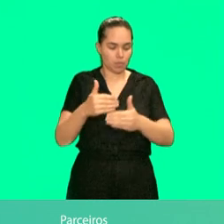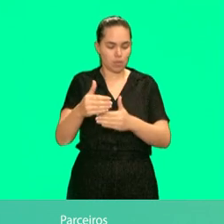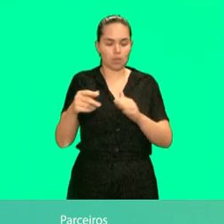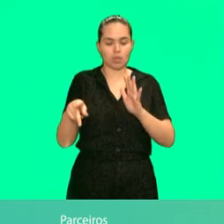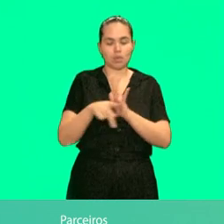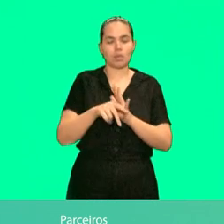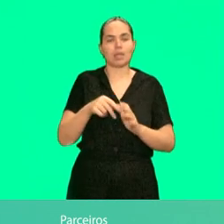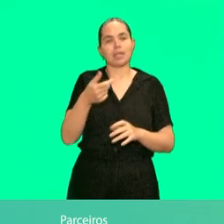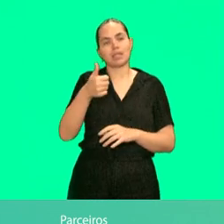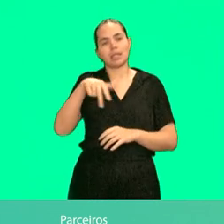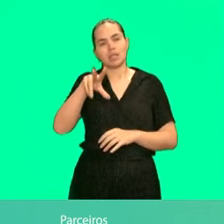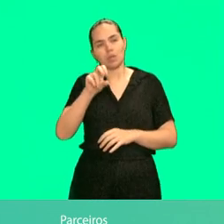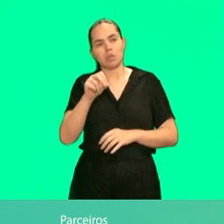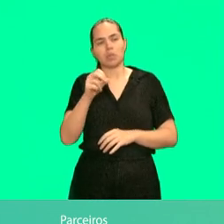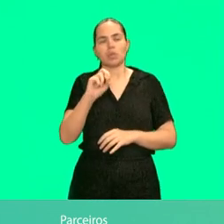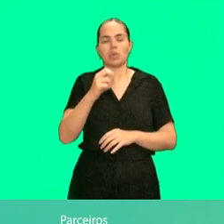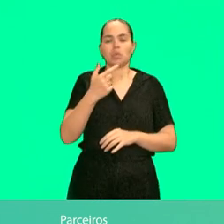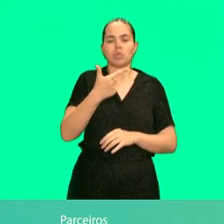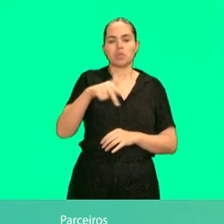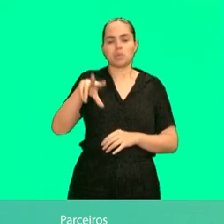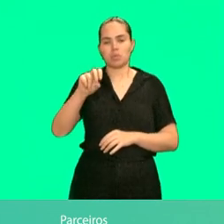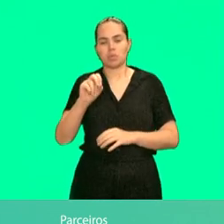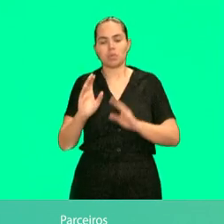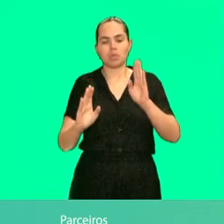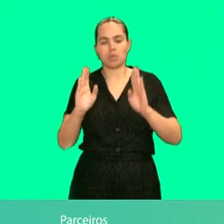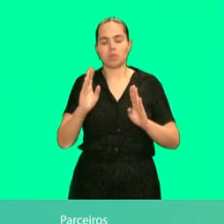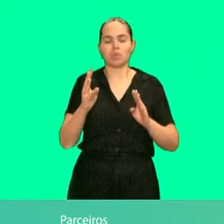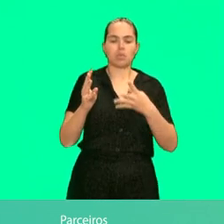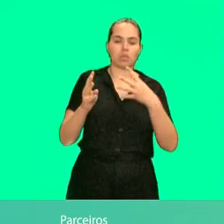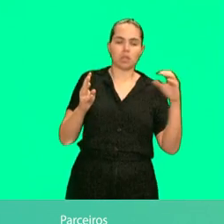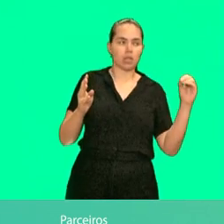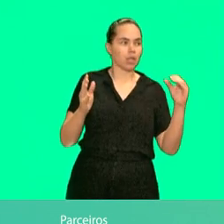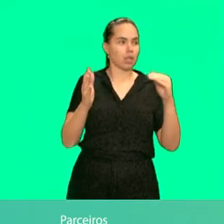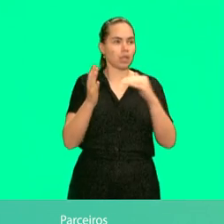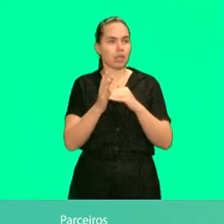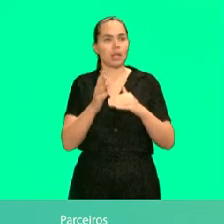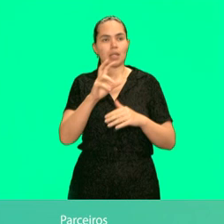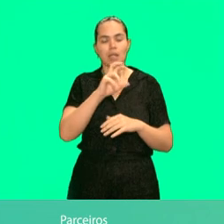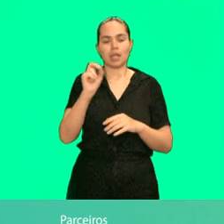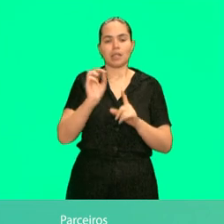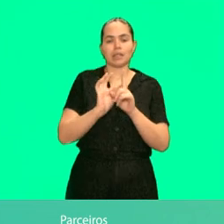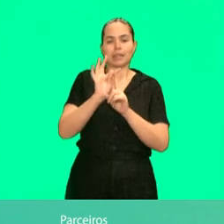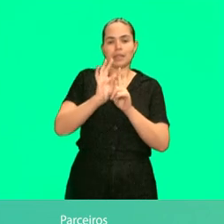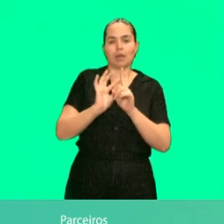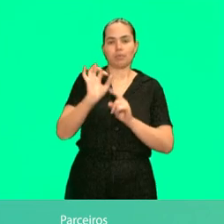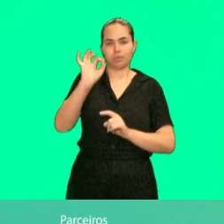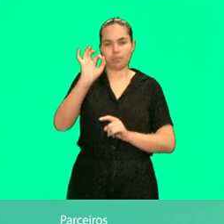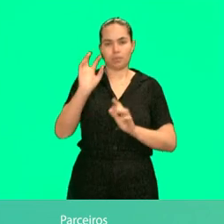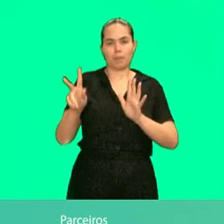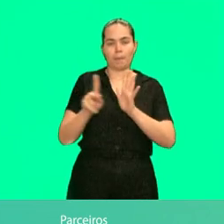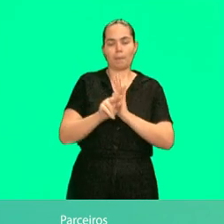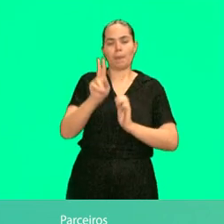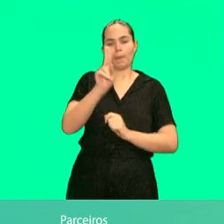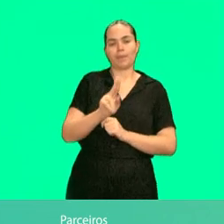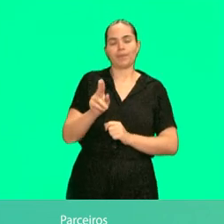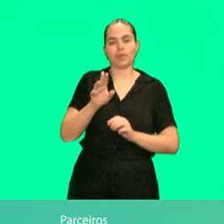important, though. We have a process here occurring from 150 to 250 bar,